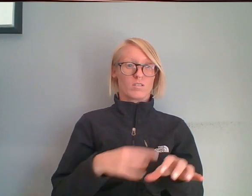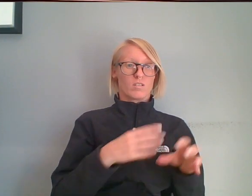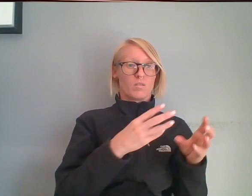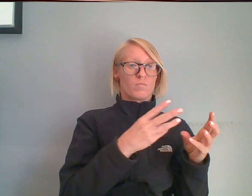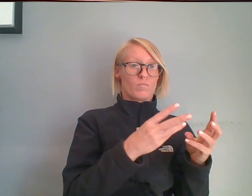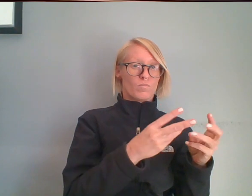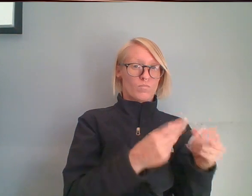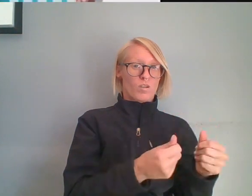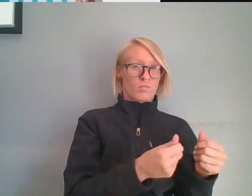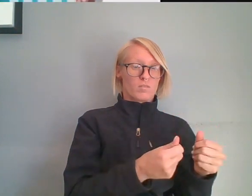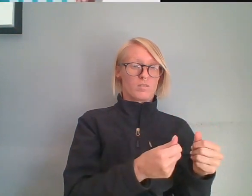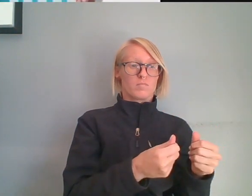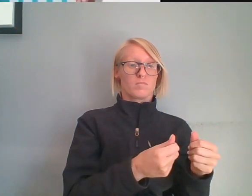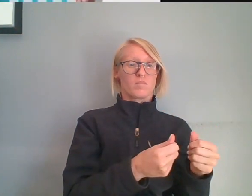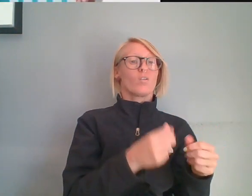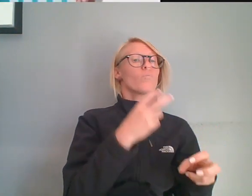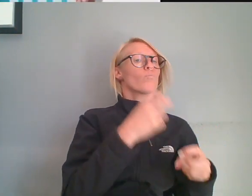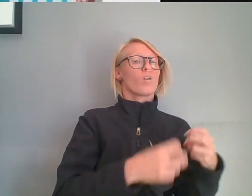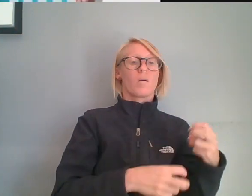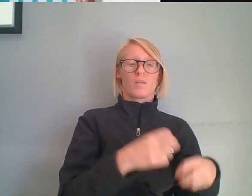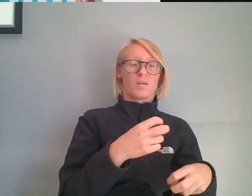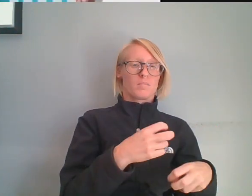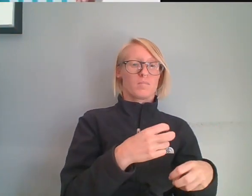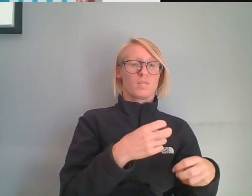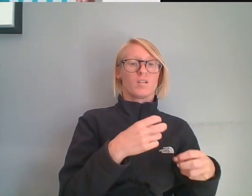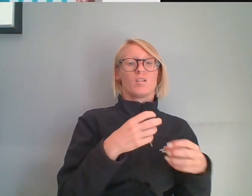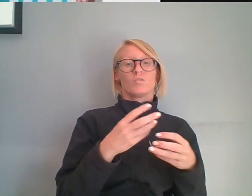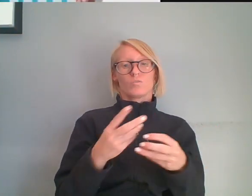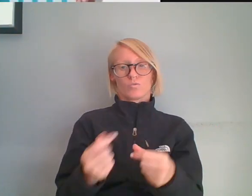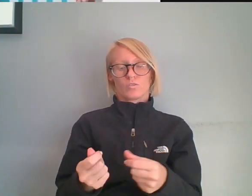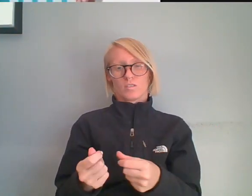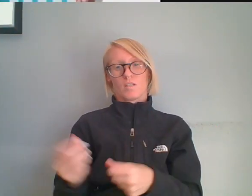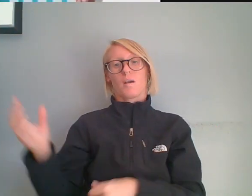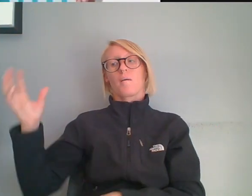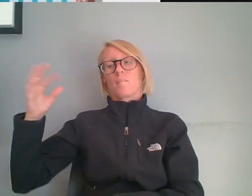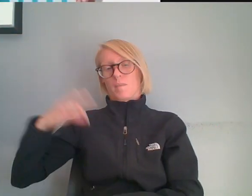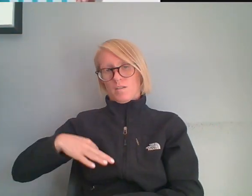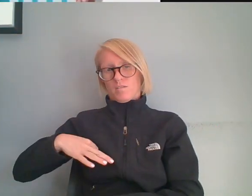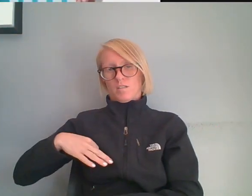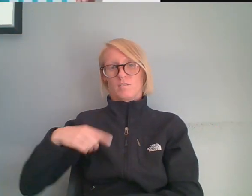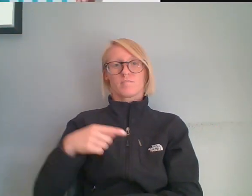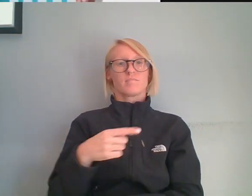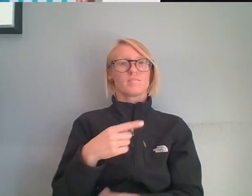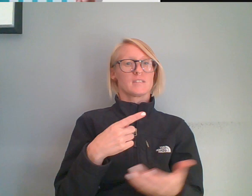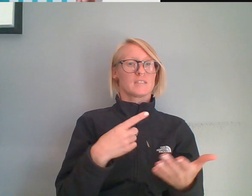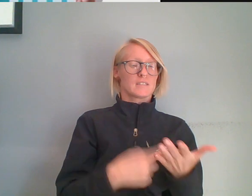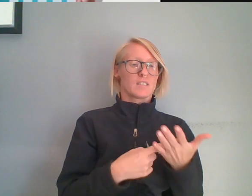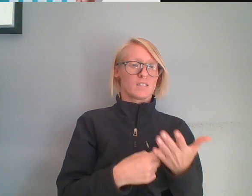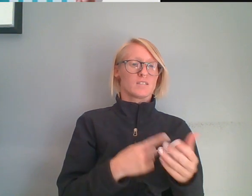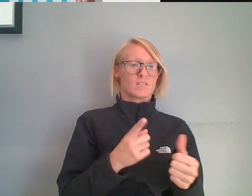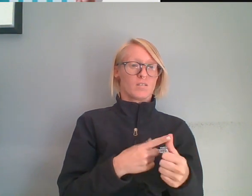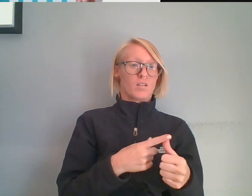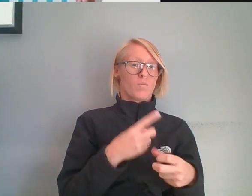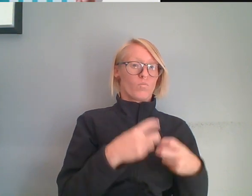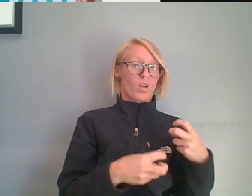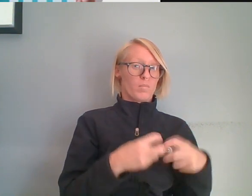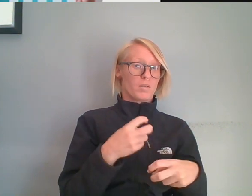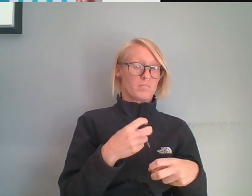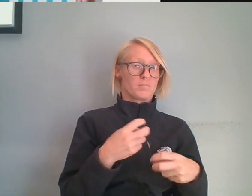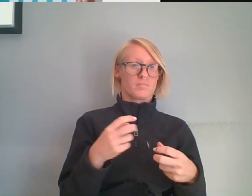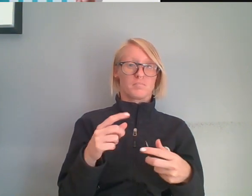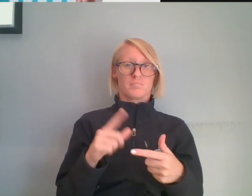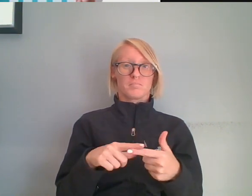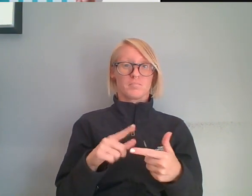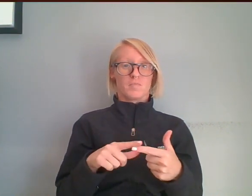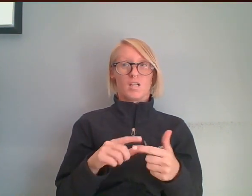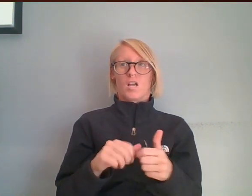solution, benefit structure. You start by talking about what the issue is, the problem. You then talk about a way of solving it,